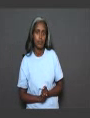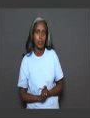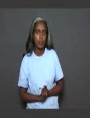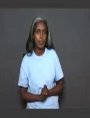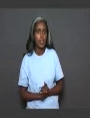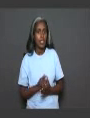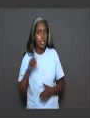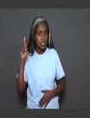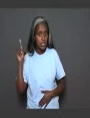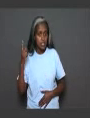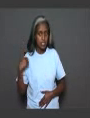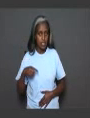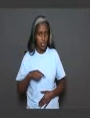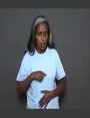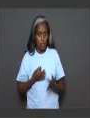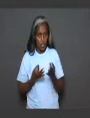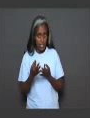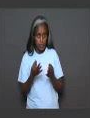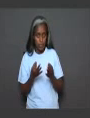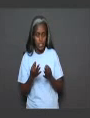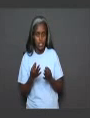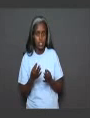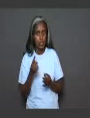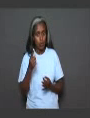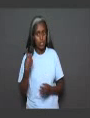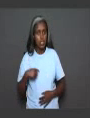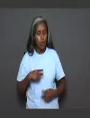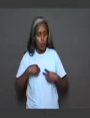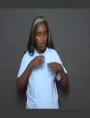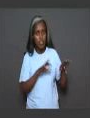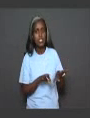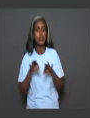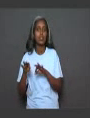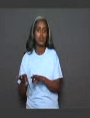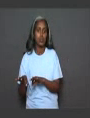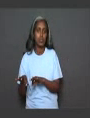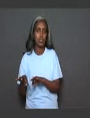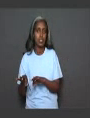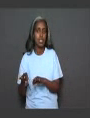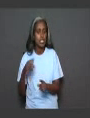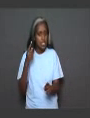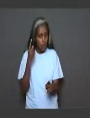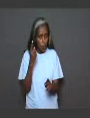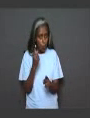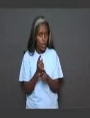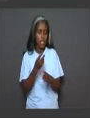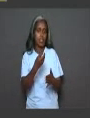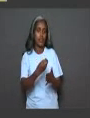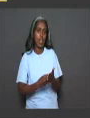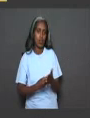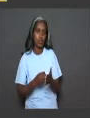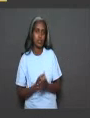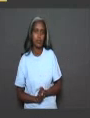This is our expression once we have substituted the correct values.